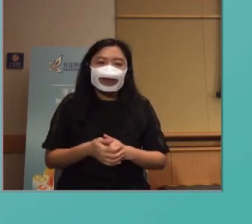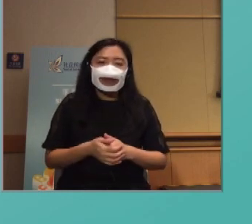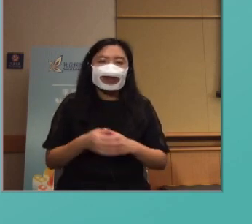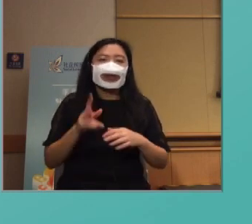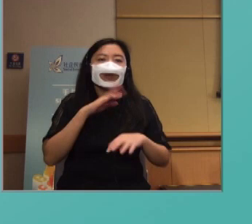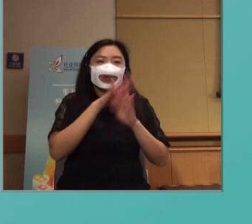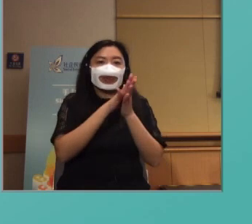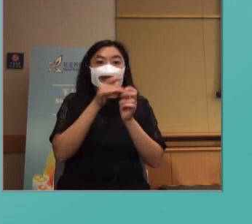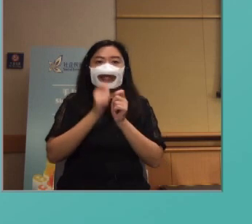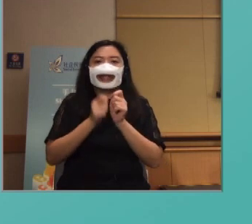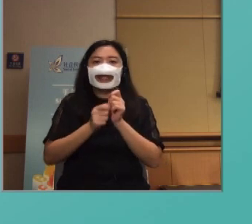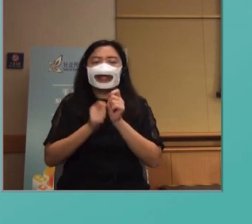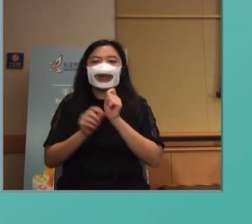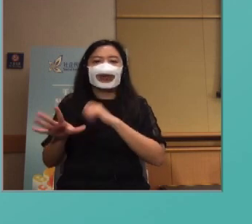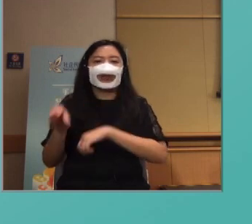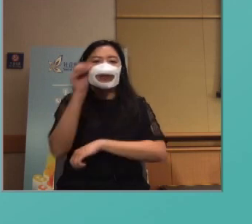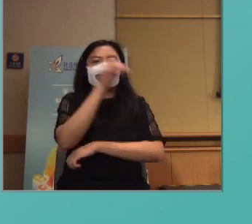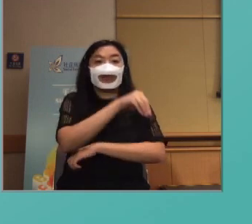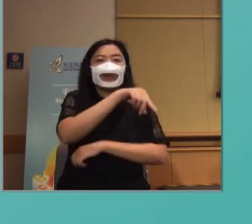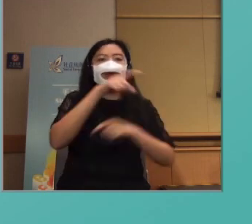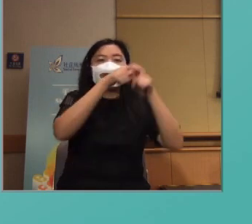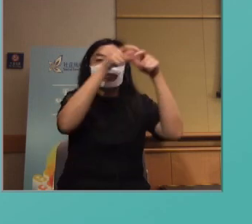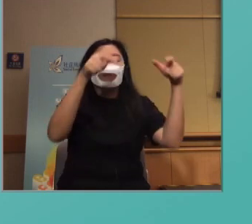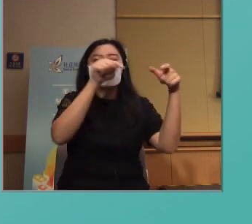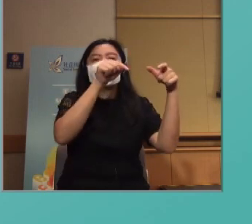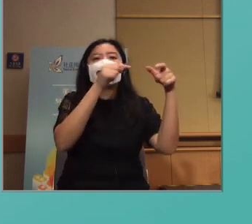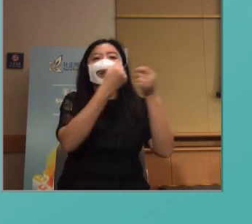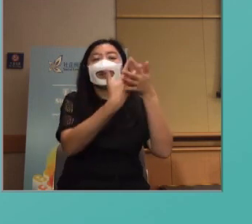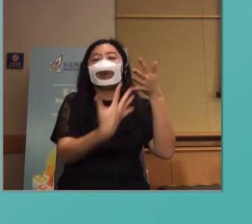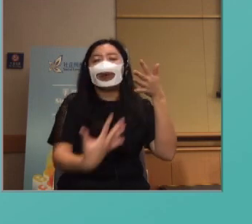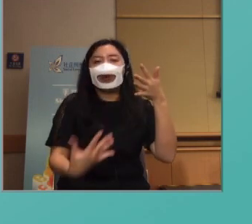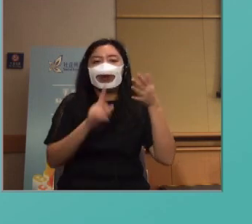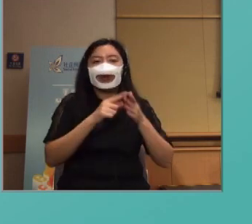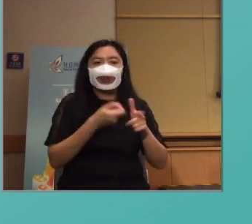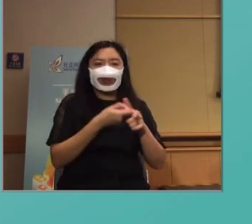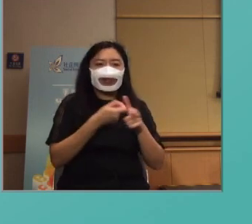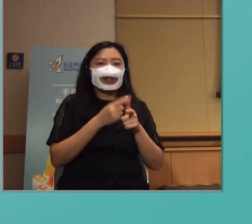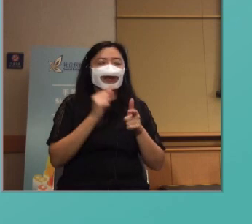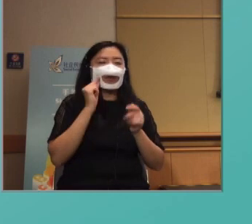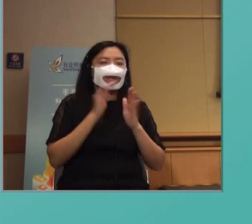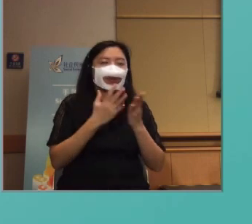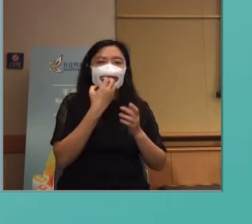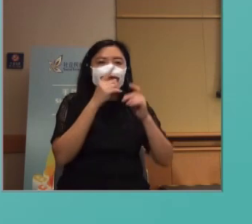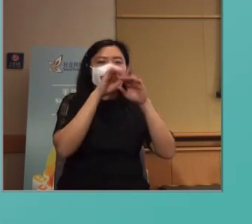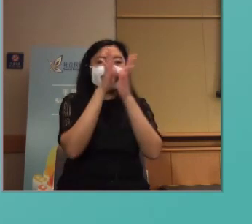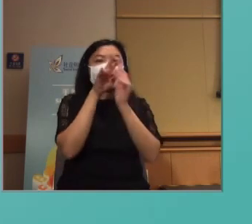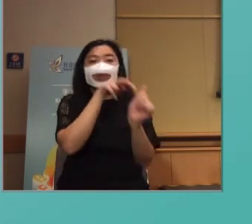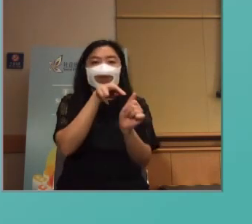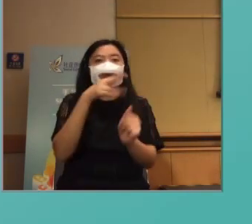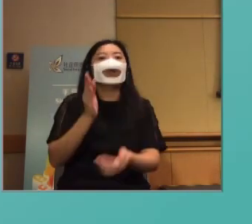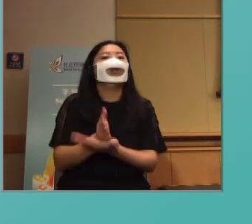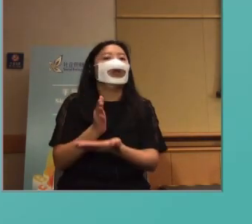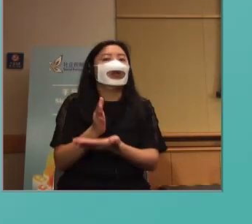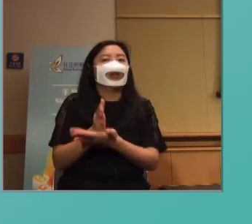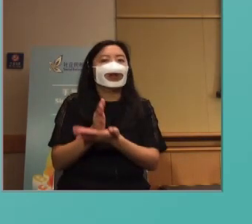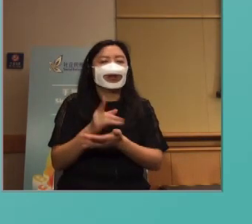controlled by the private sort of databases of Facebook or of Google or of Apple. It also means that we can openly compose on it. What